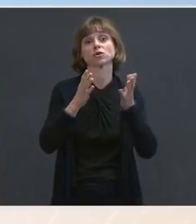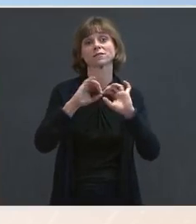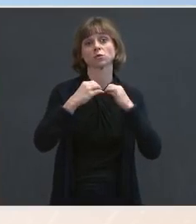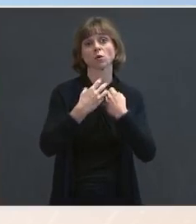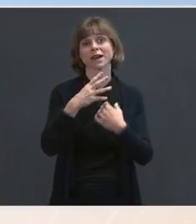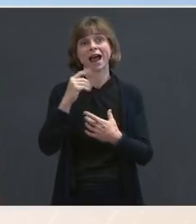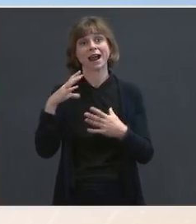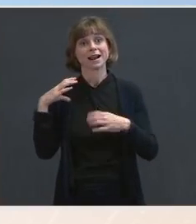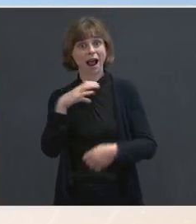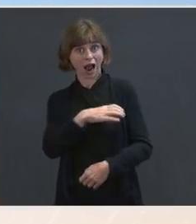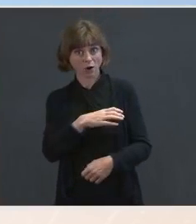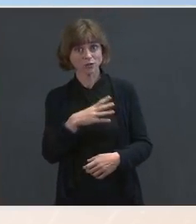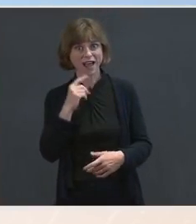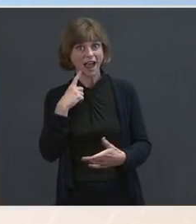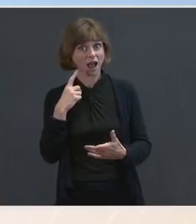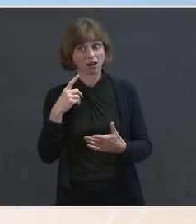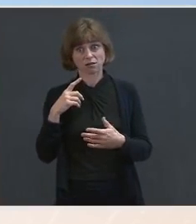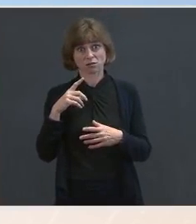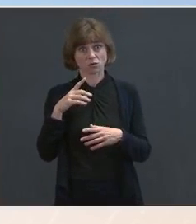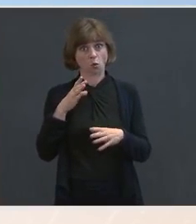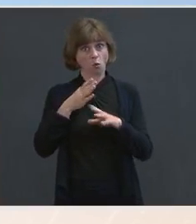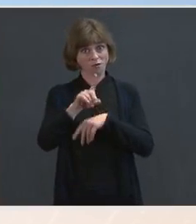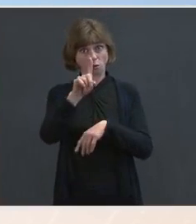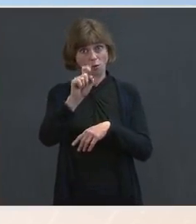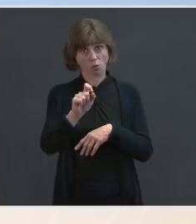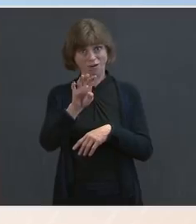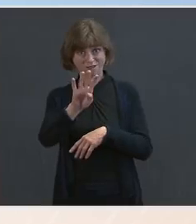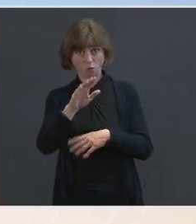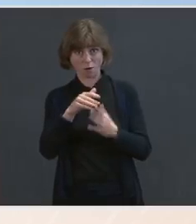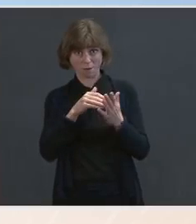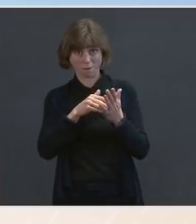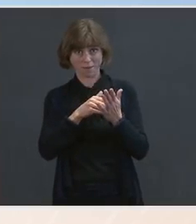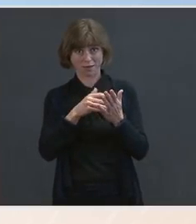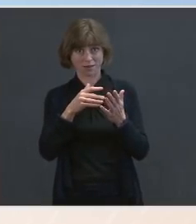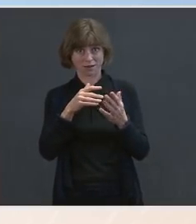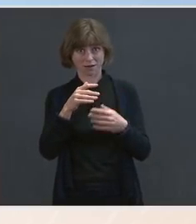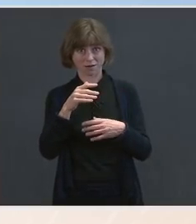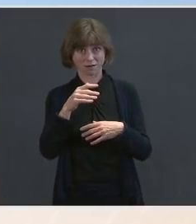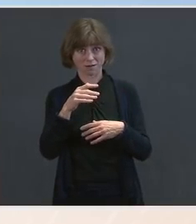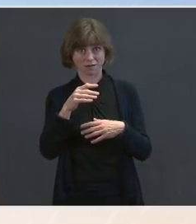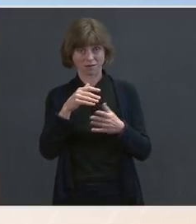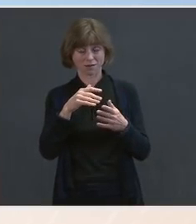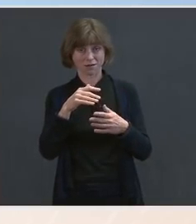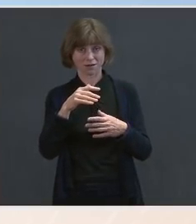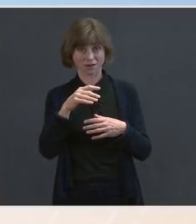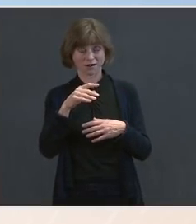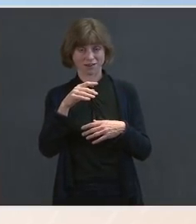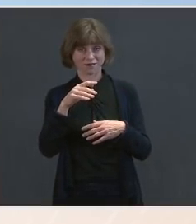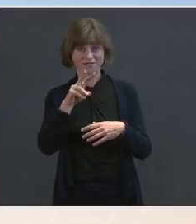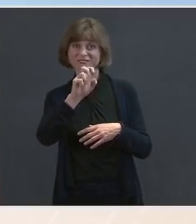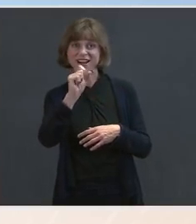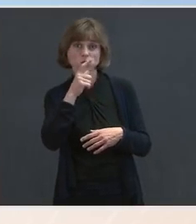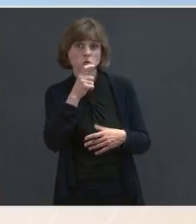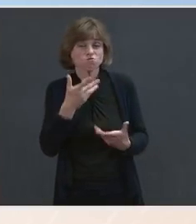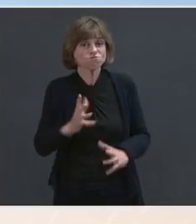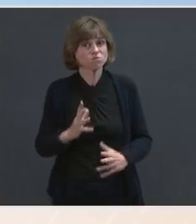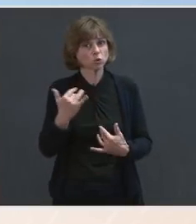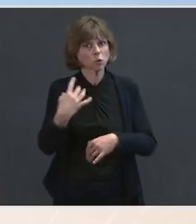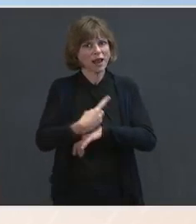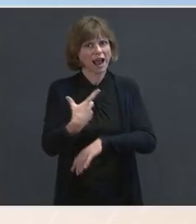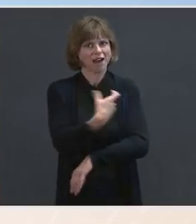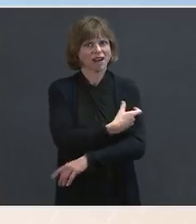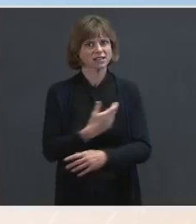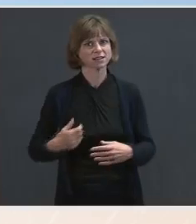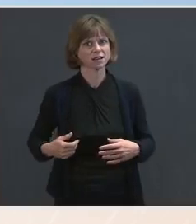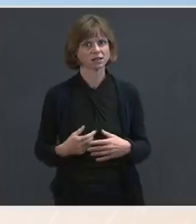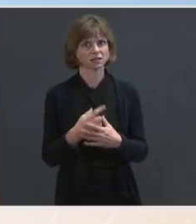the more than 1.4 million vets who have gotten vaccinated to date. We're talking about what that